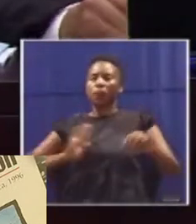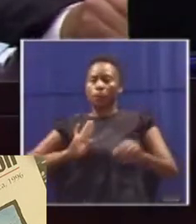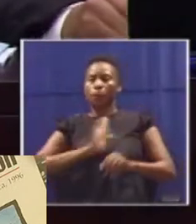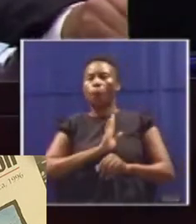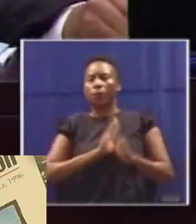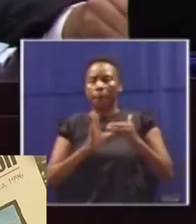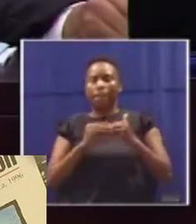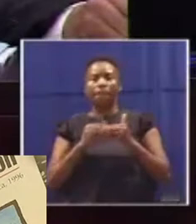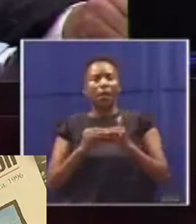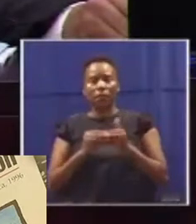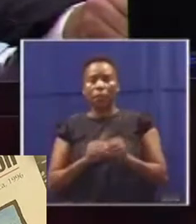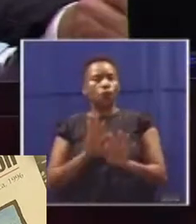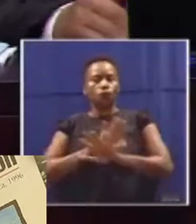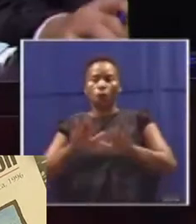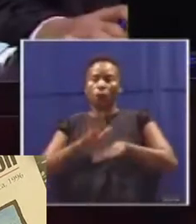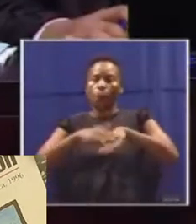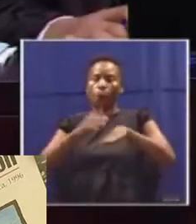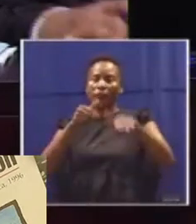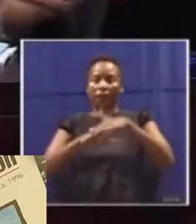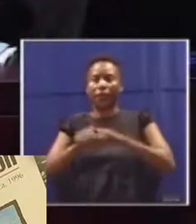not more than 9 members and